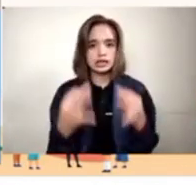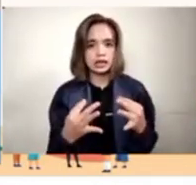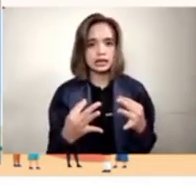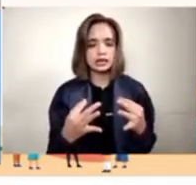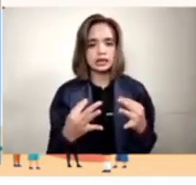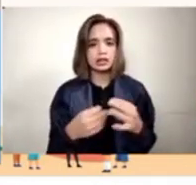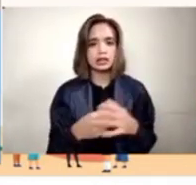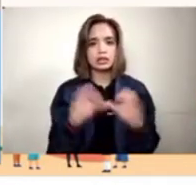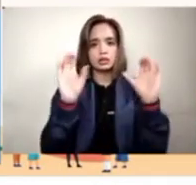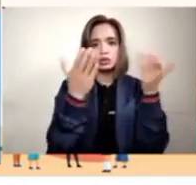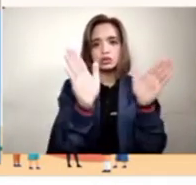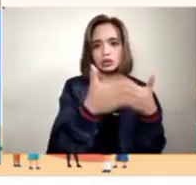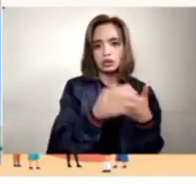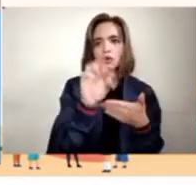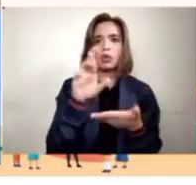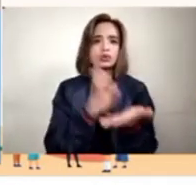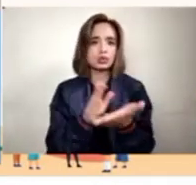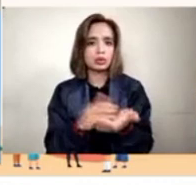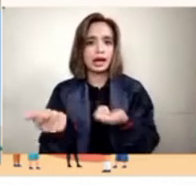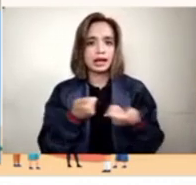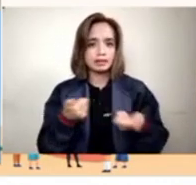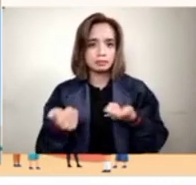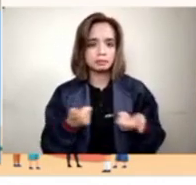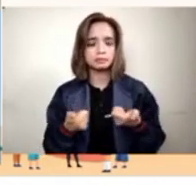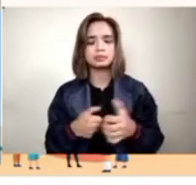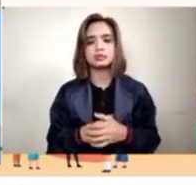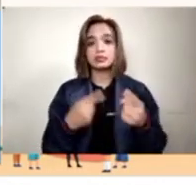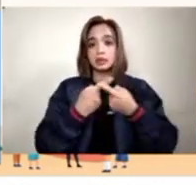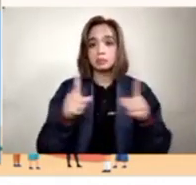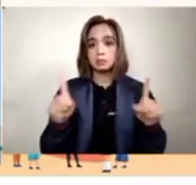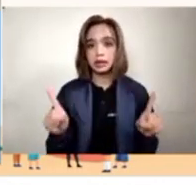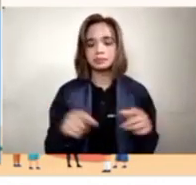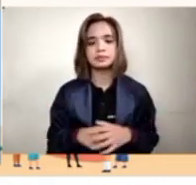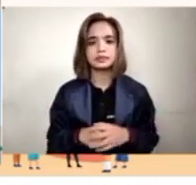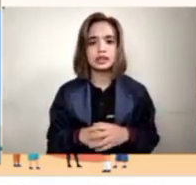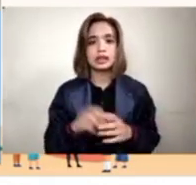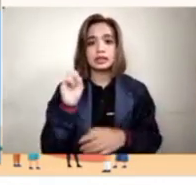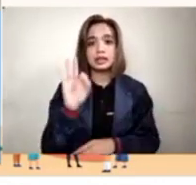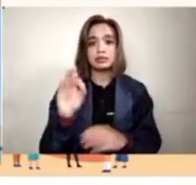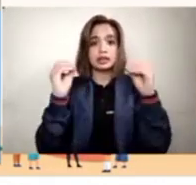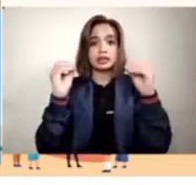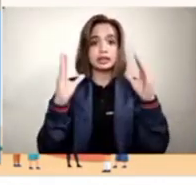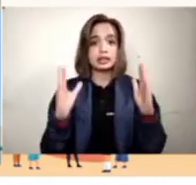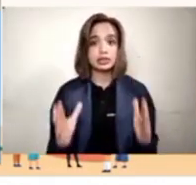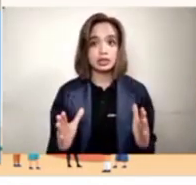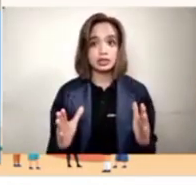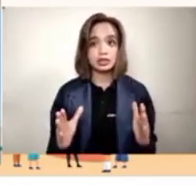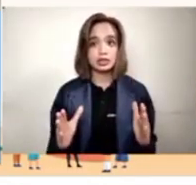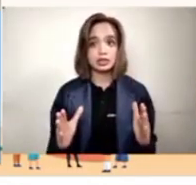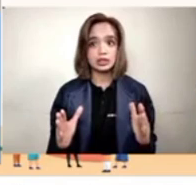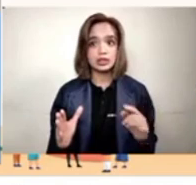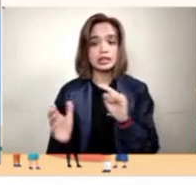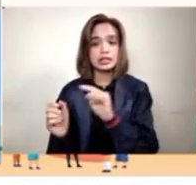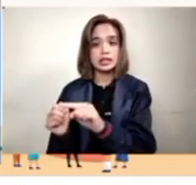career lines in the classroom teaching and school administration. However, if a teacher